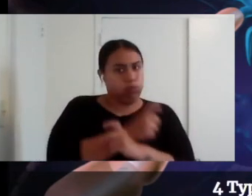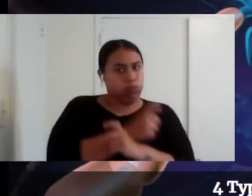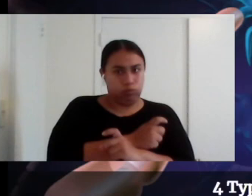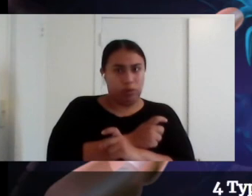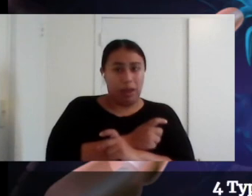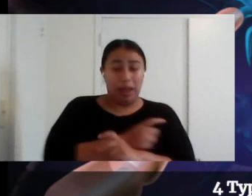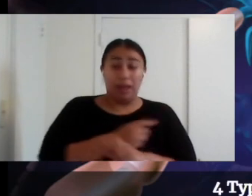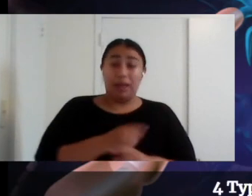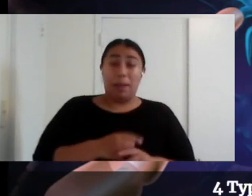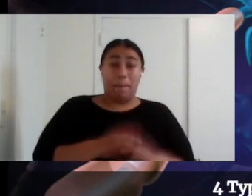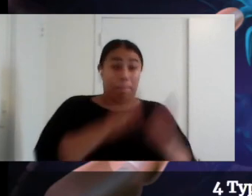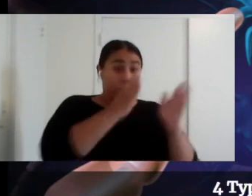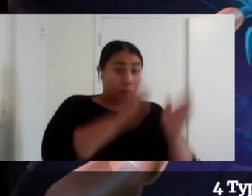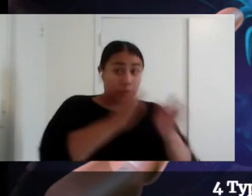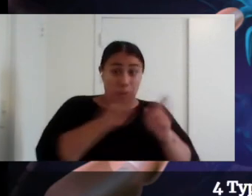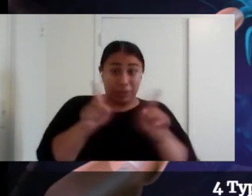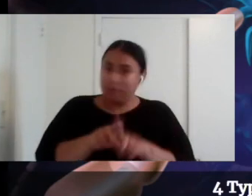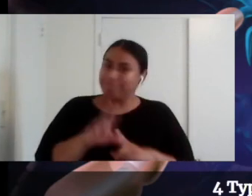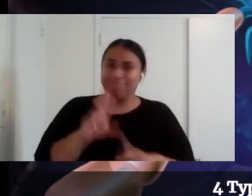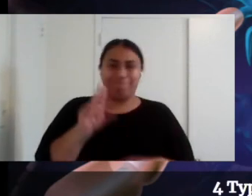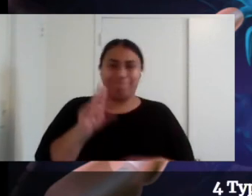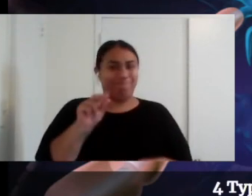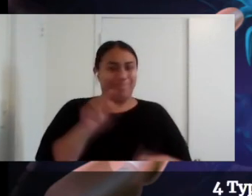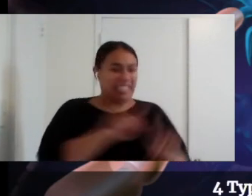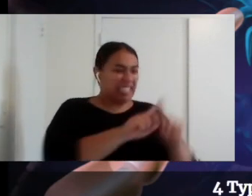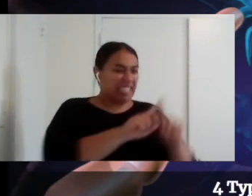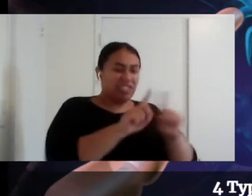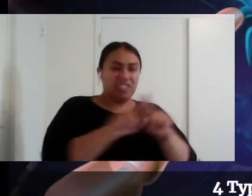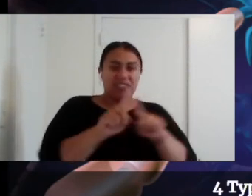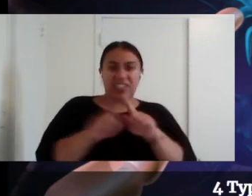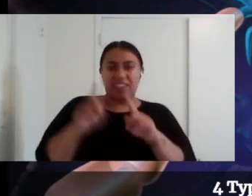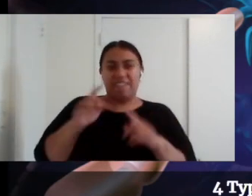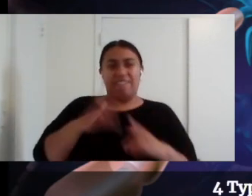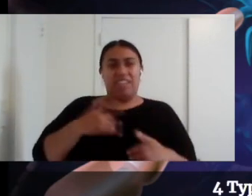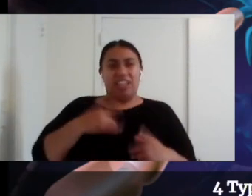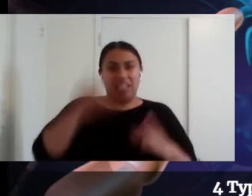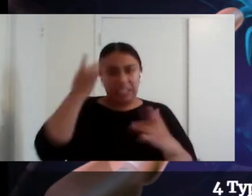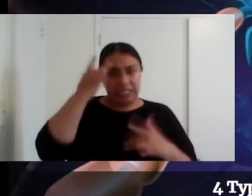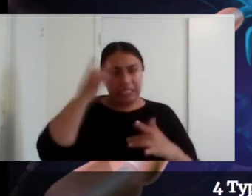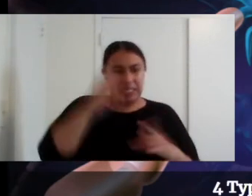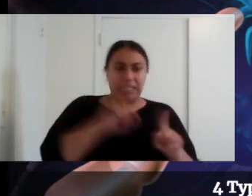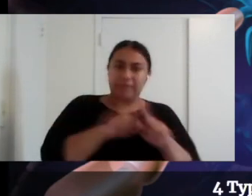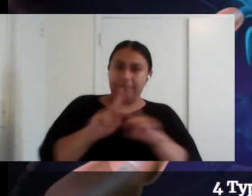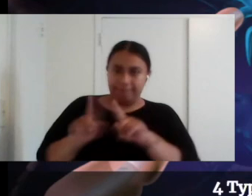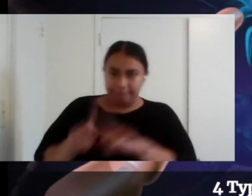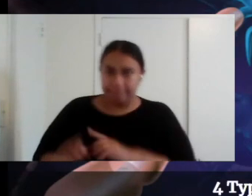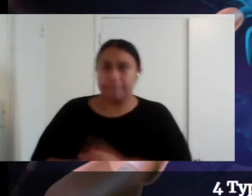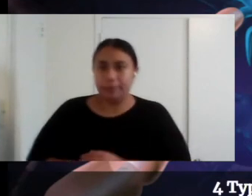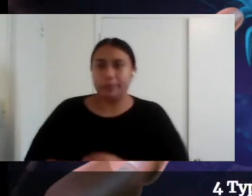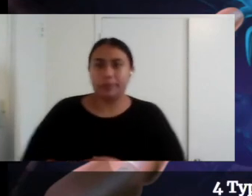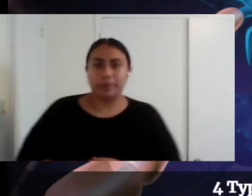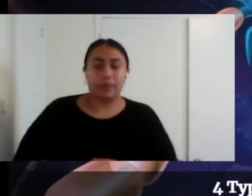system's involvement, and again, it becomes very difficult to predict. It becomes even more difficult to treat, and again, this is where we can potentially play a role with